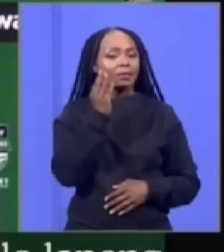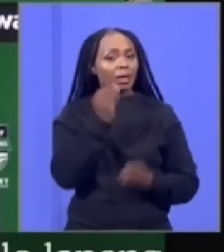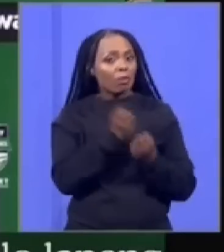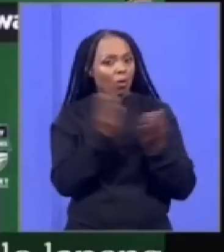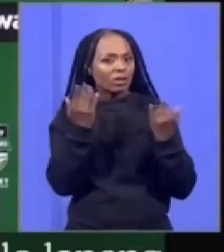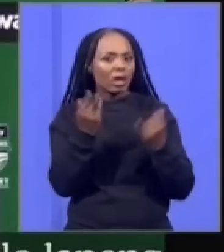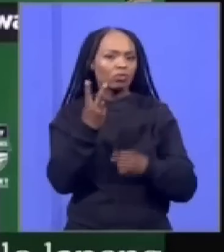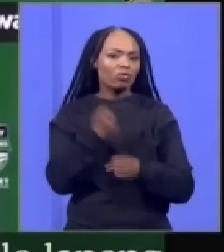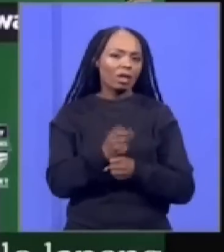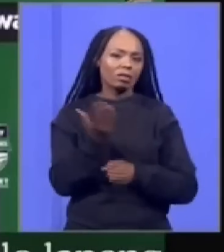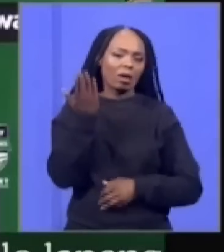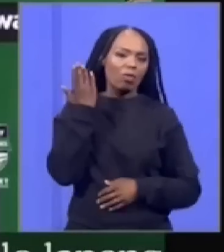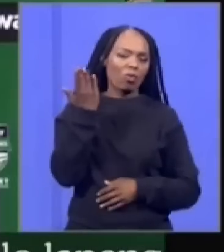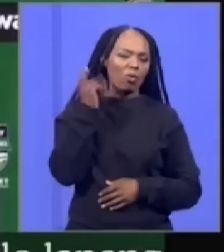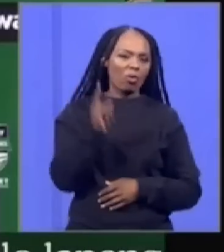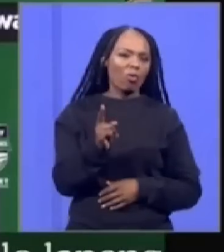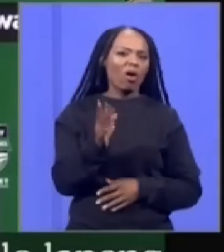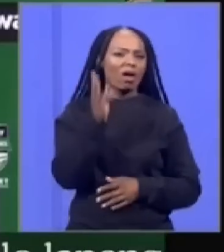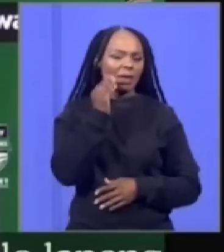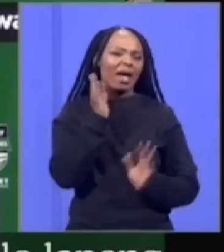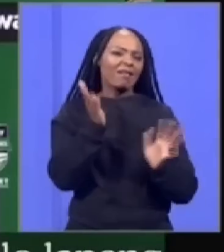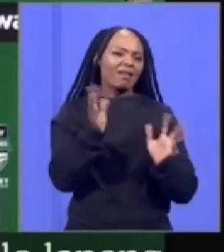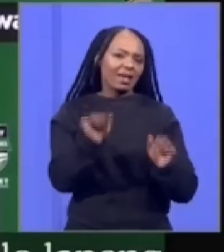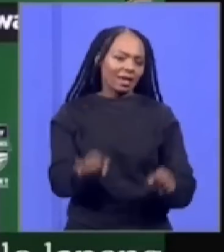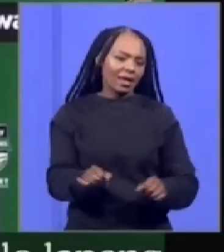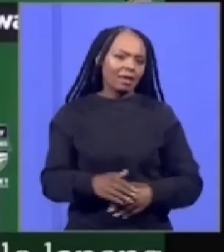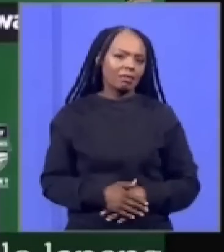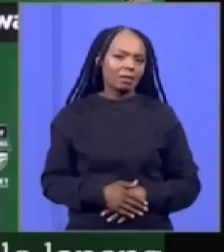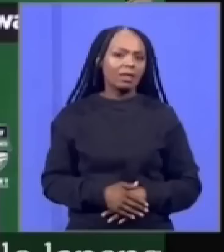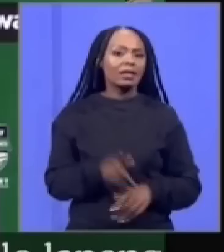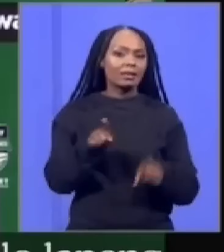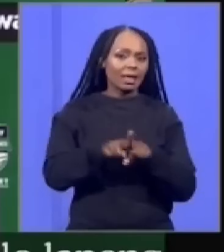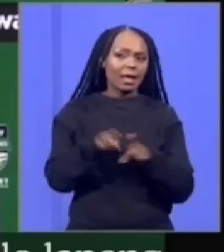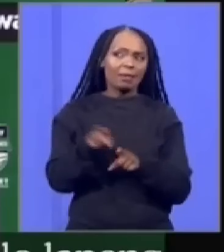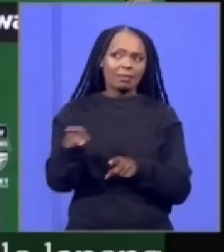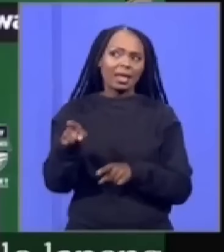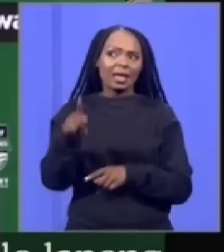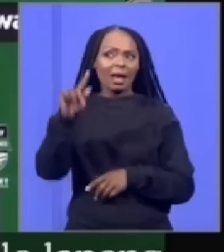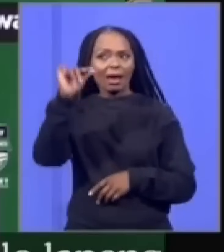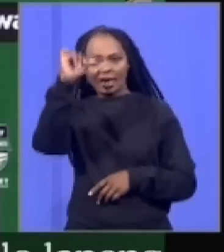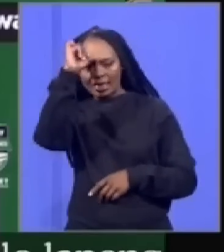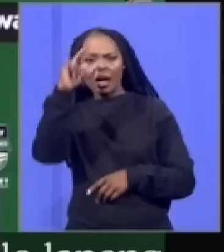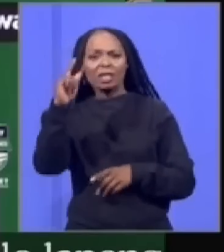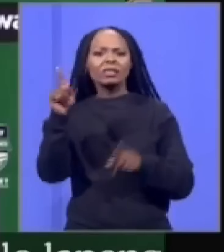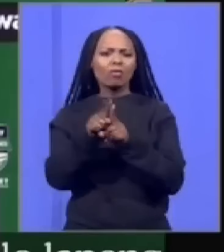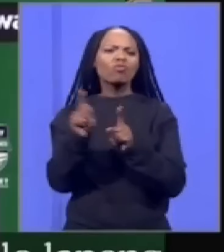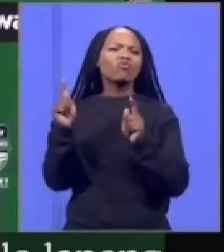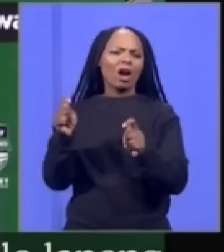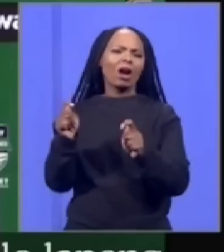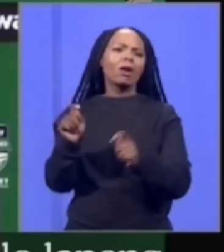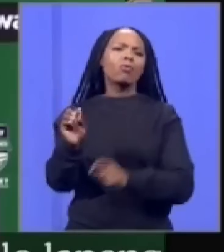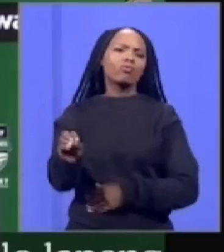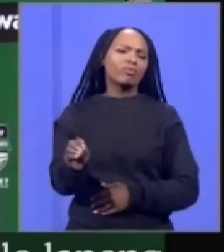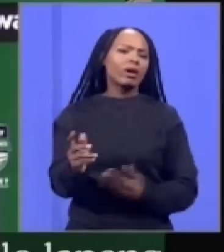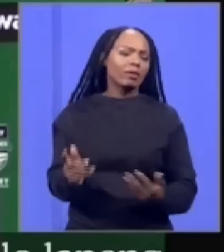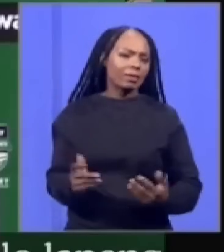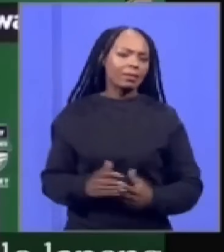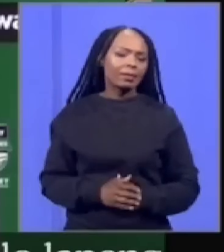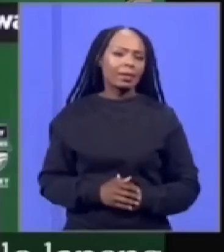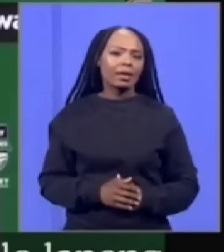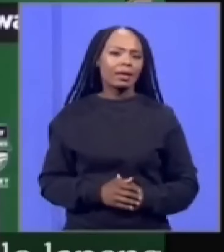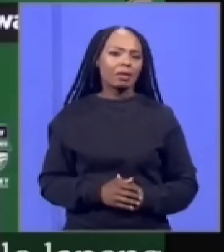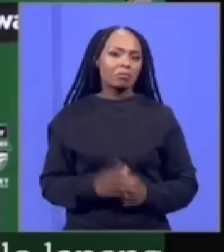2 years ago. I think there was also a very strong Indian side. During that series, we were able to get on the